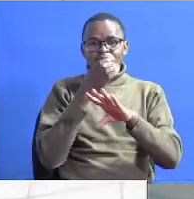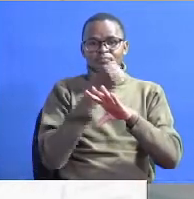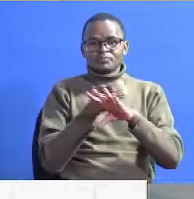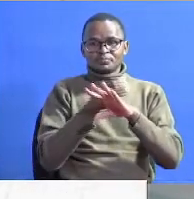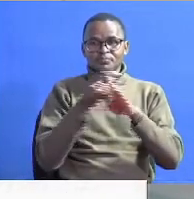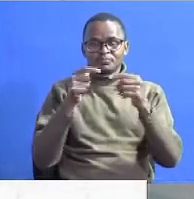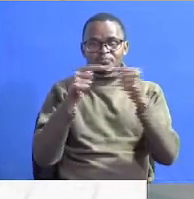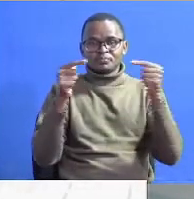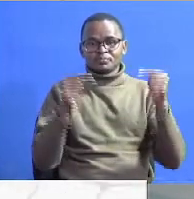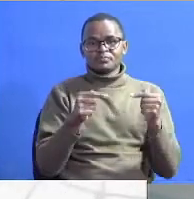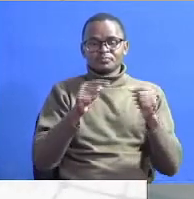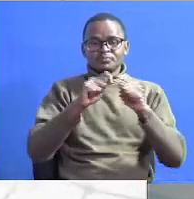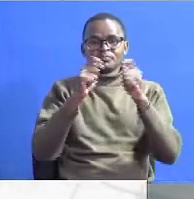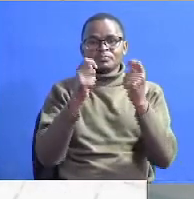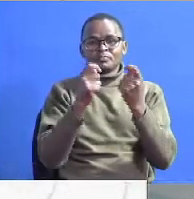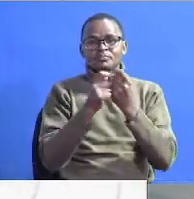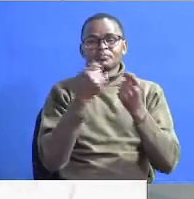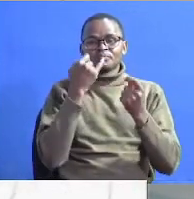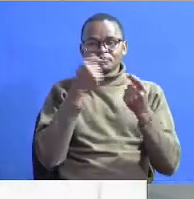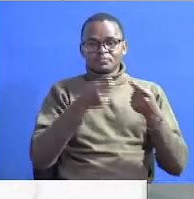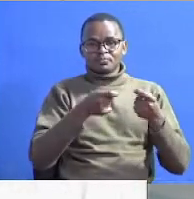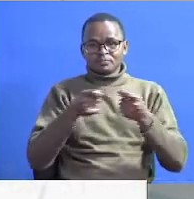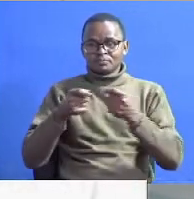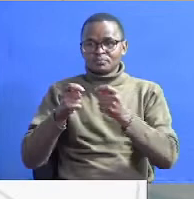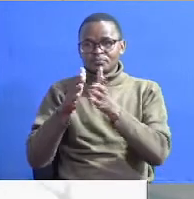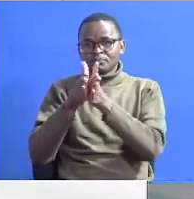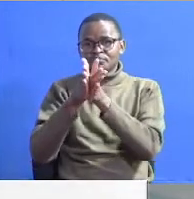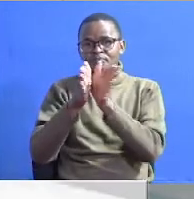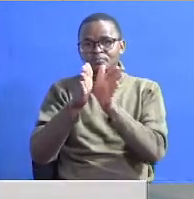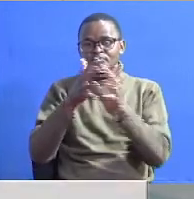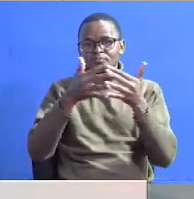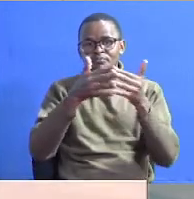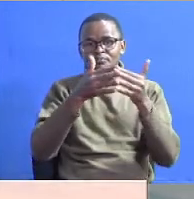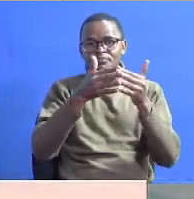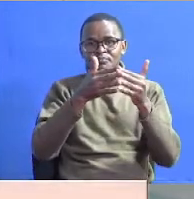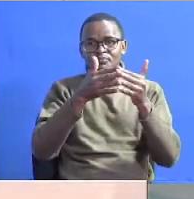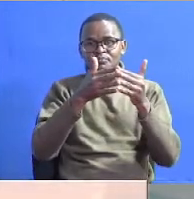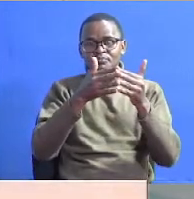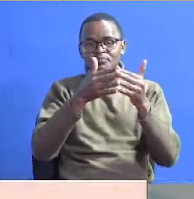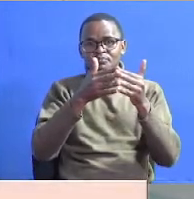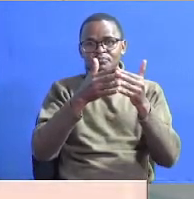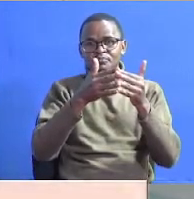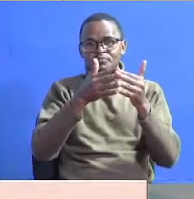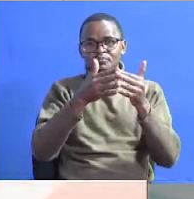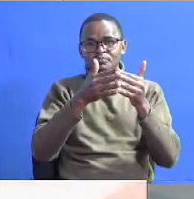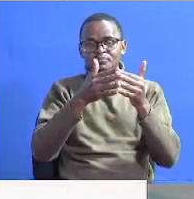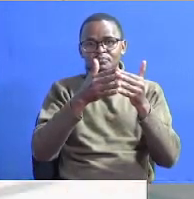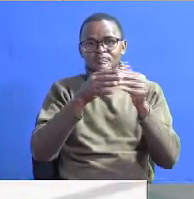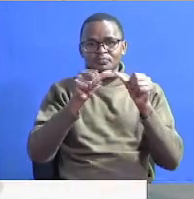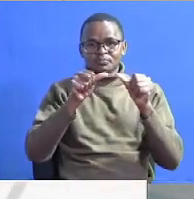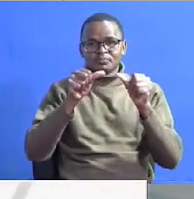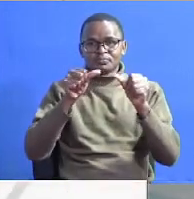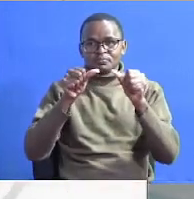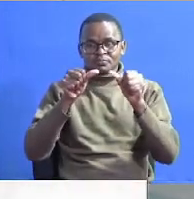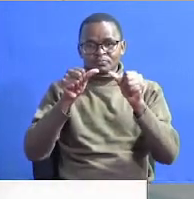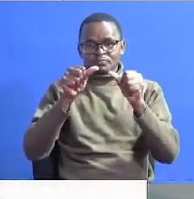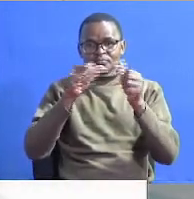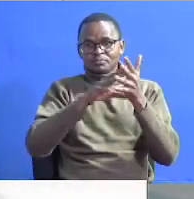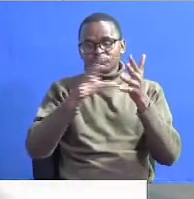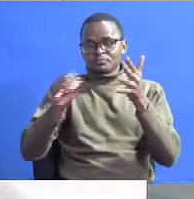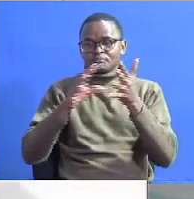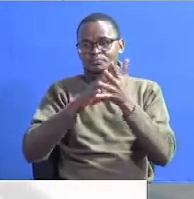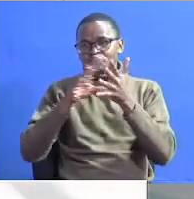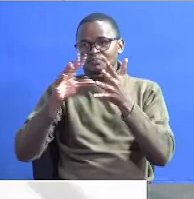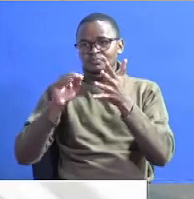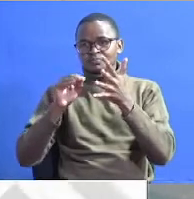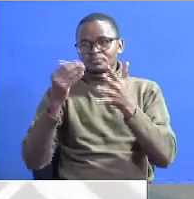opposition team, Right. he is trying to open the gates. Now, the continuous defections